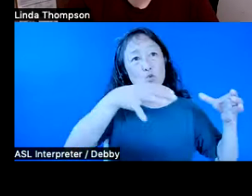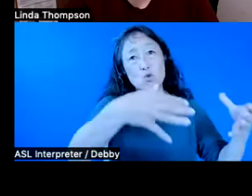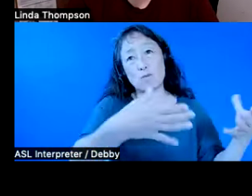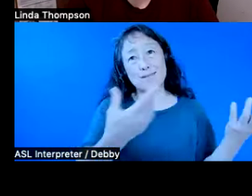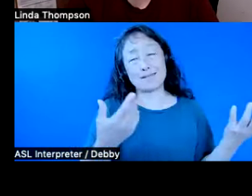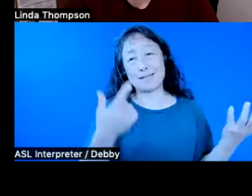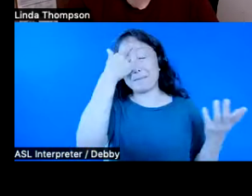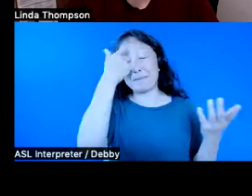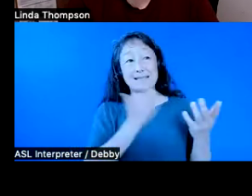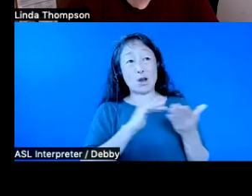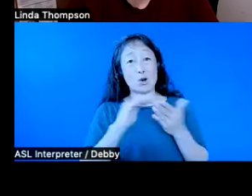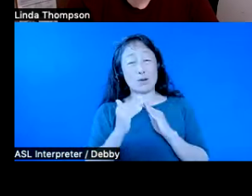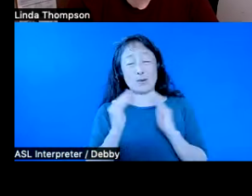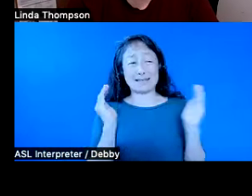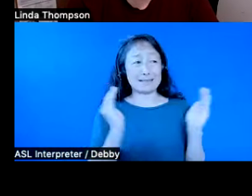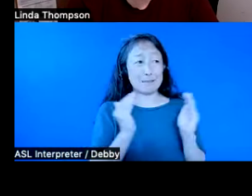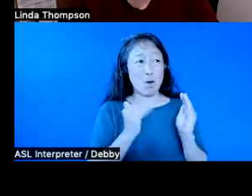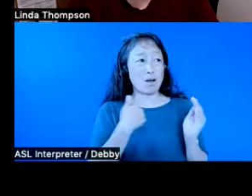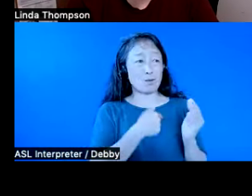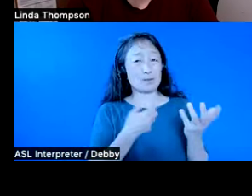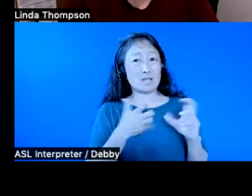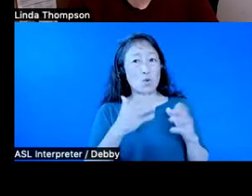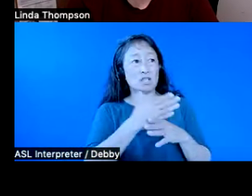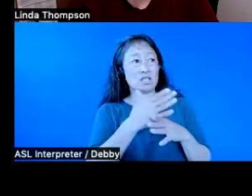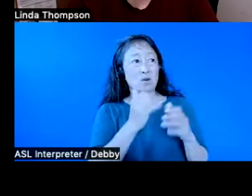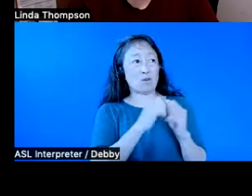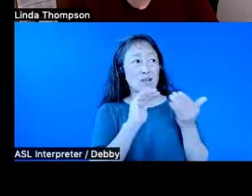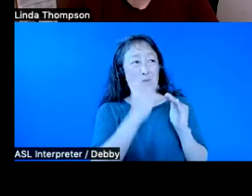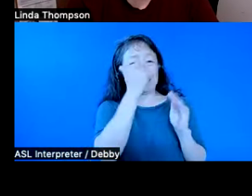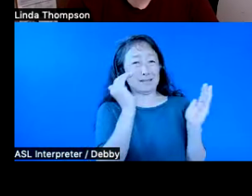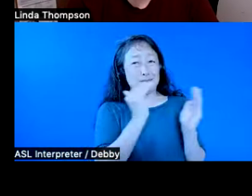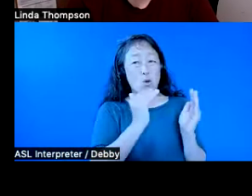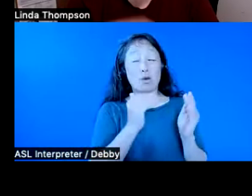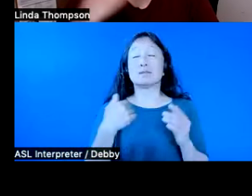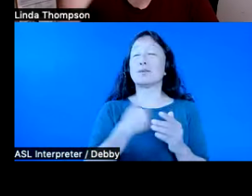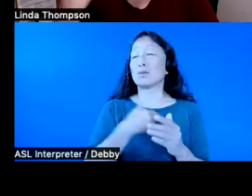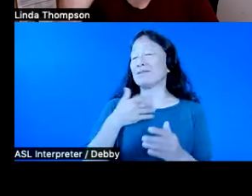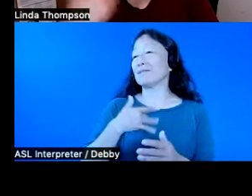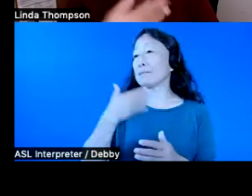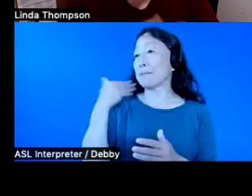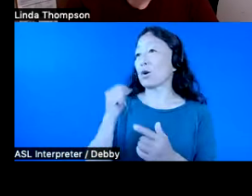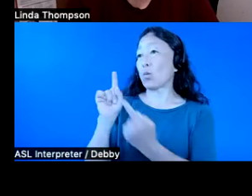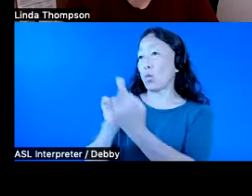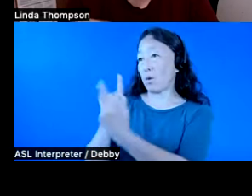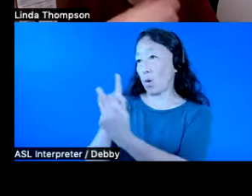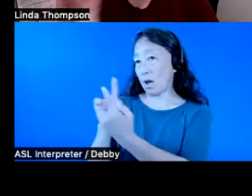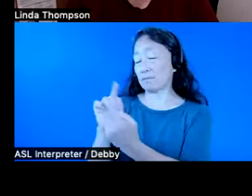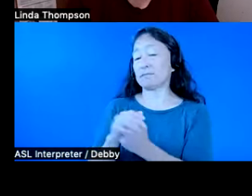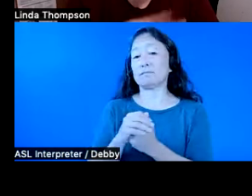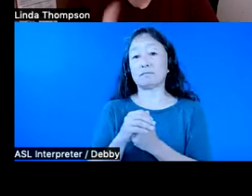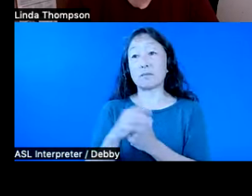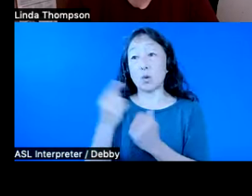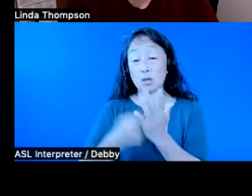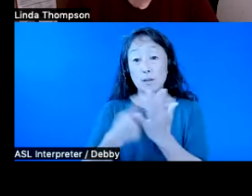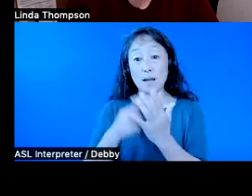with the one-on-one support or just a couple of people or sometimes the family. And then we'd pick a topic and then talk